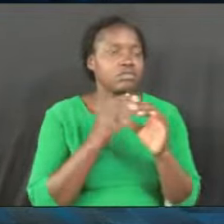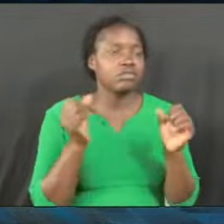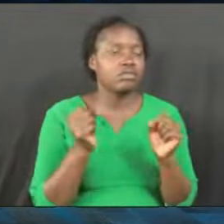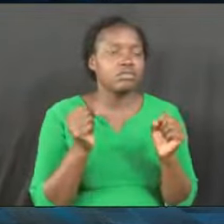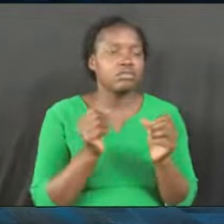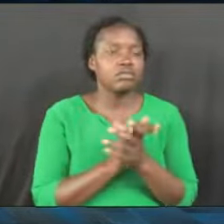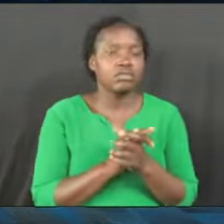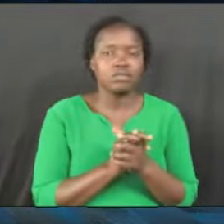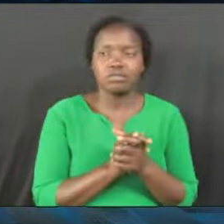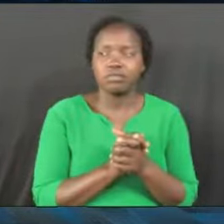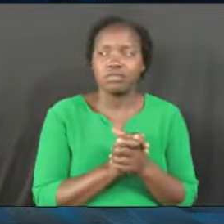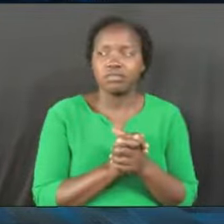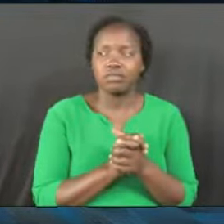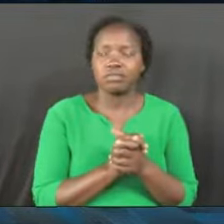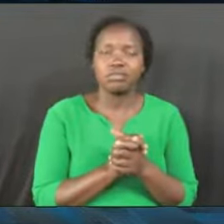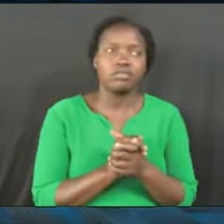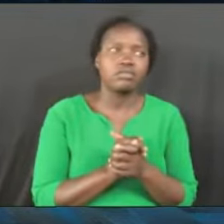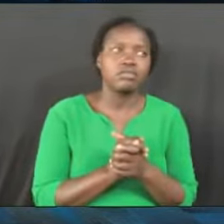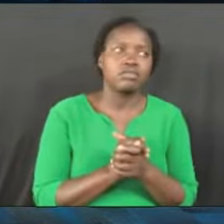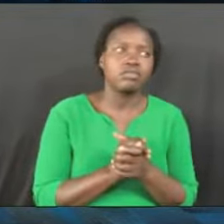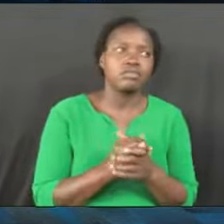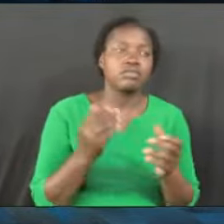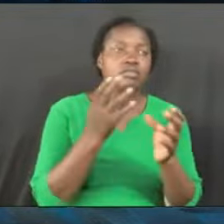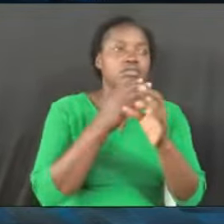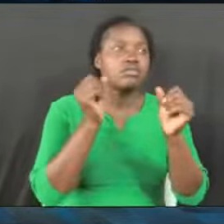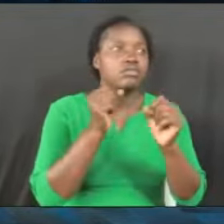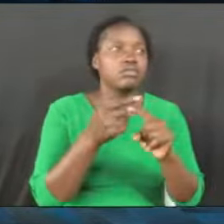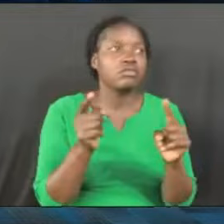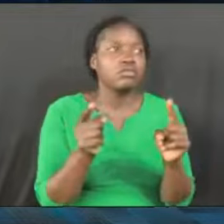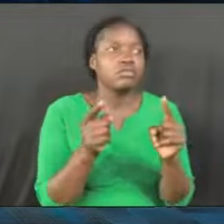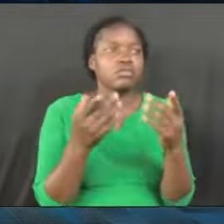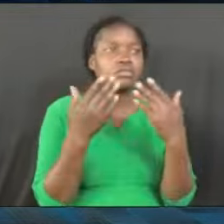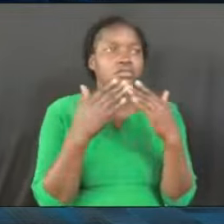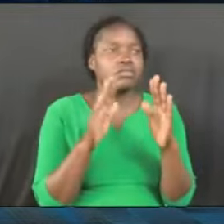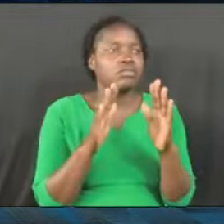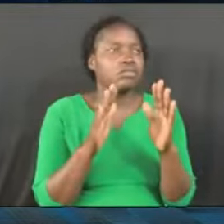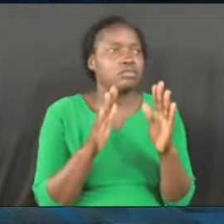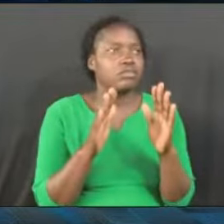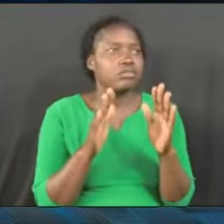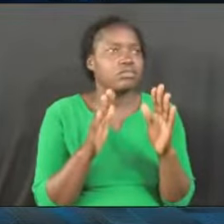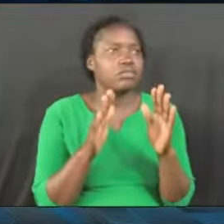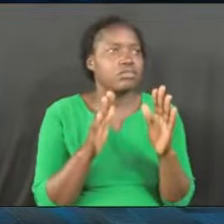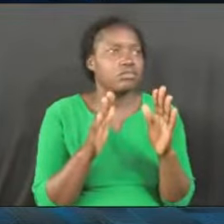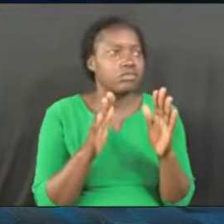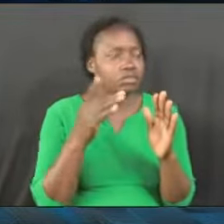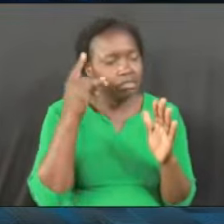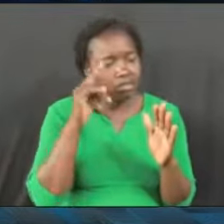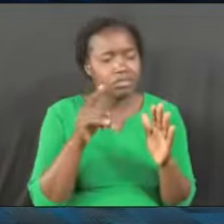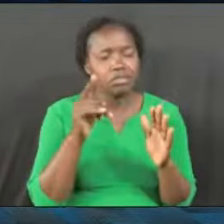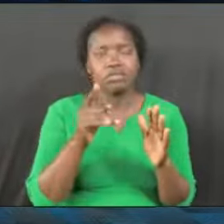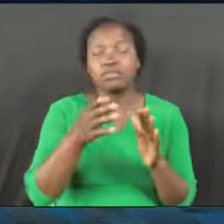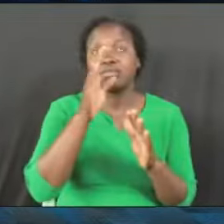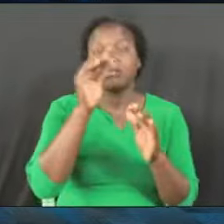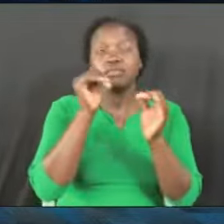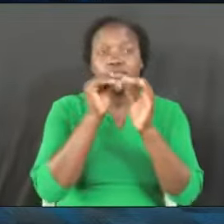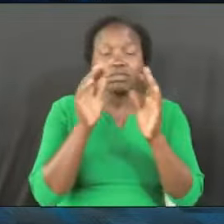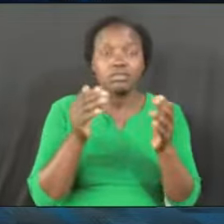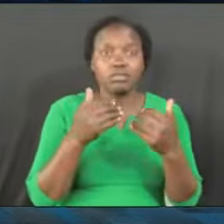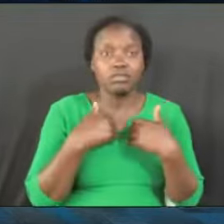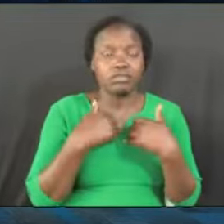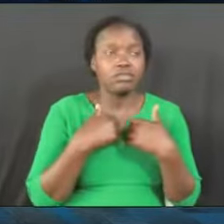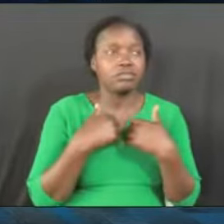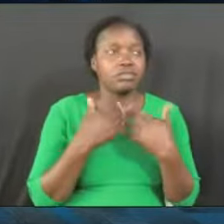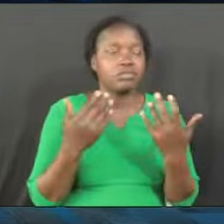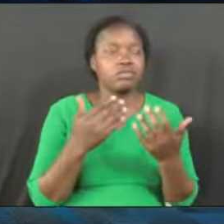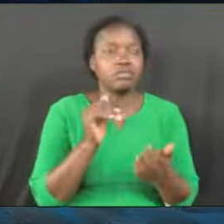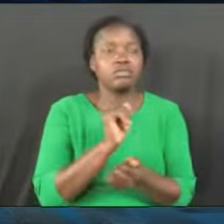Oakwood, Dr. Delbert Baker was the president. By the time I finished Oakwood, 4 years later, Dr. Leslie Pollard was the president. And I